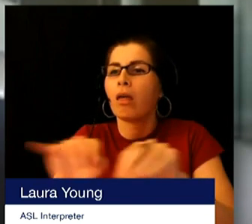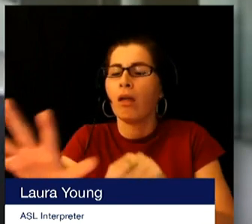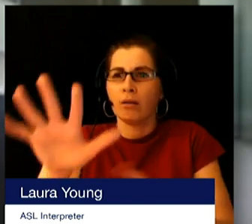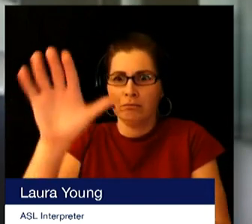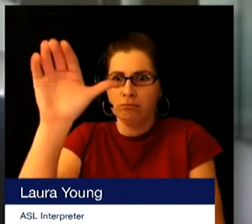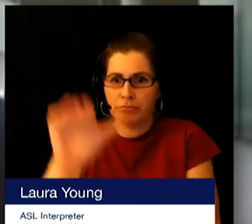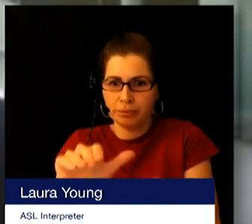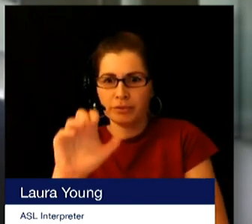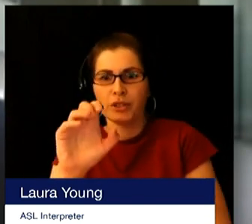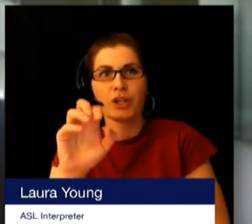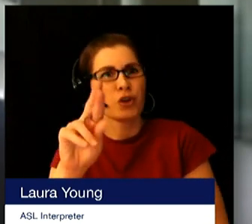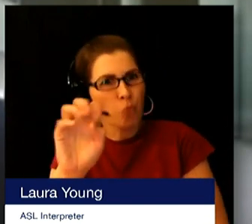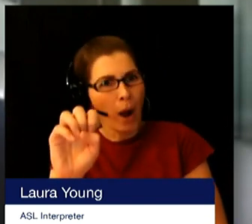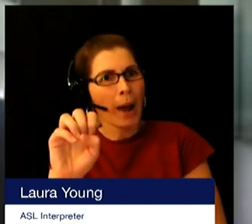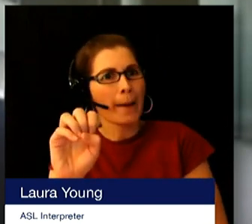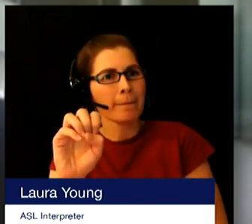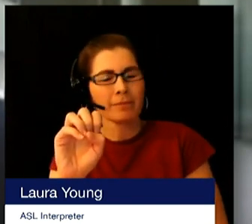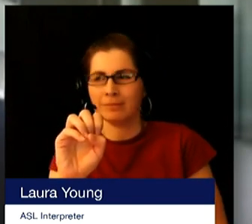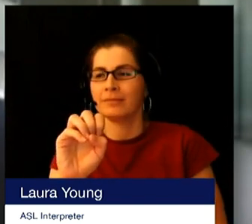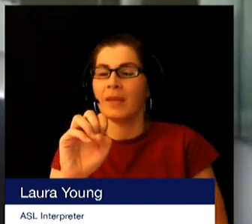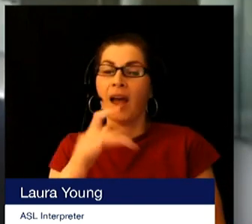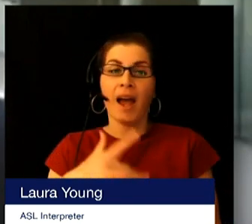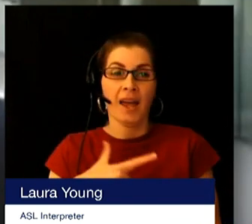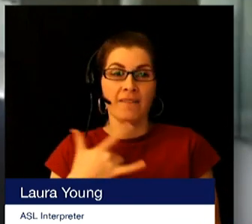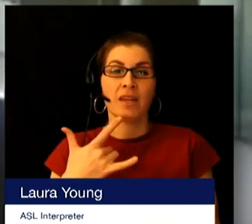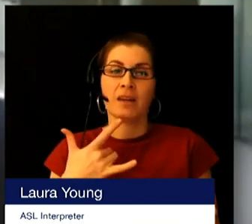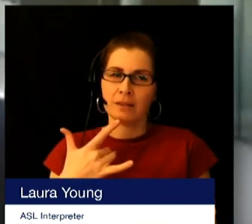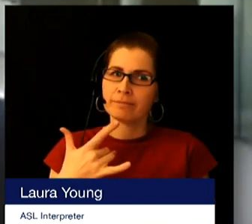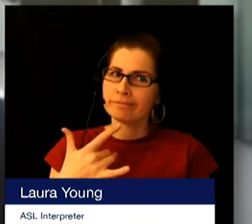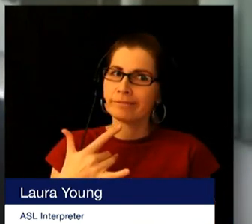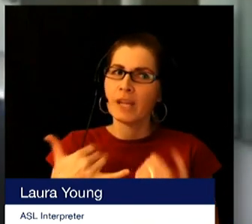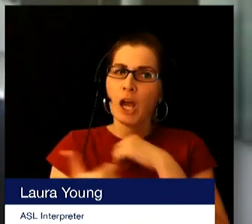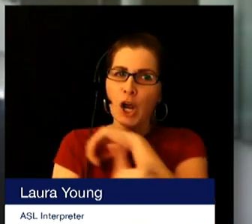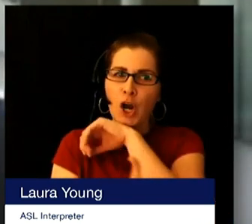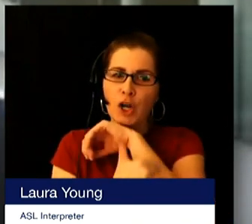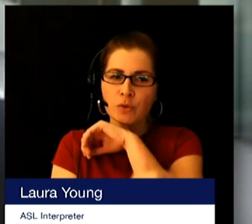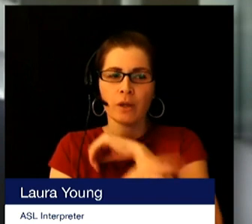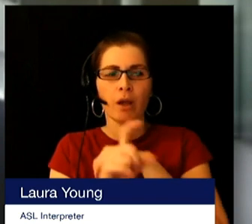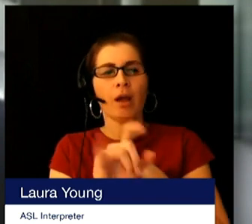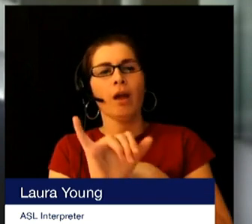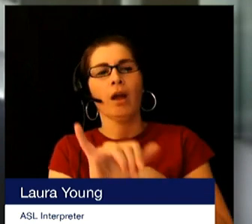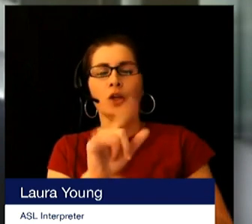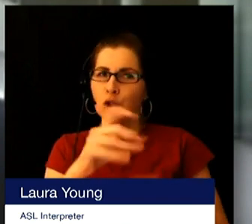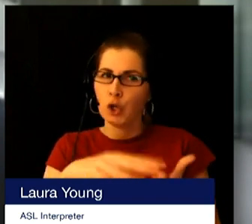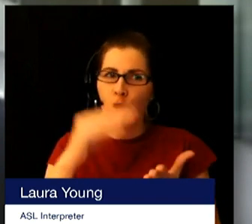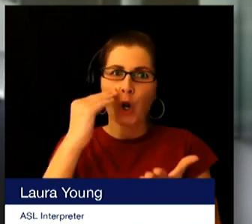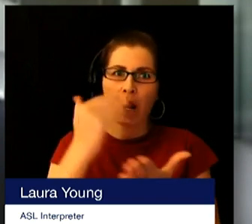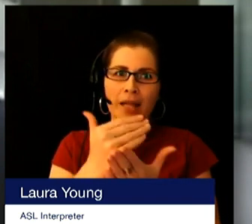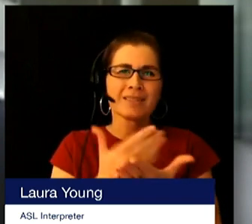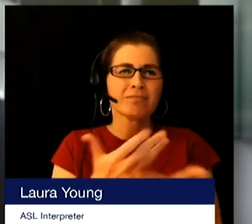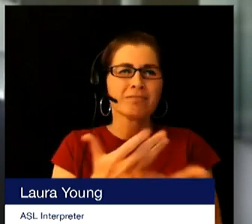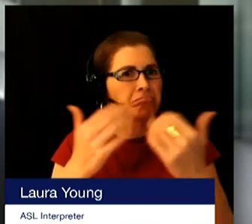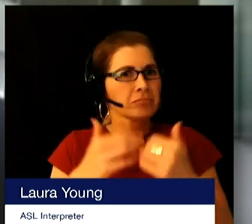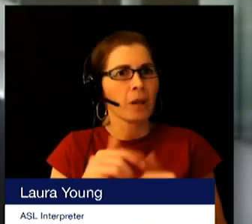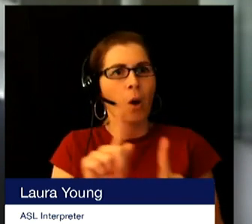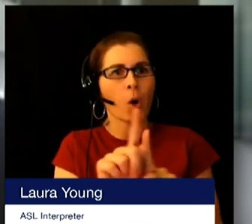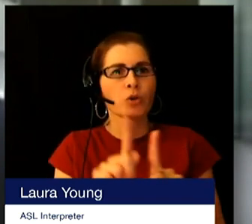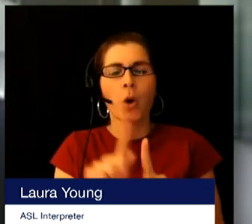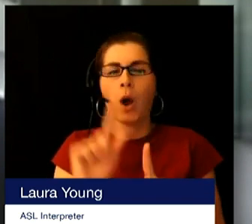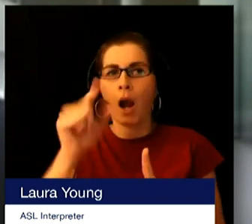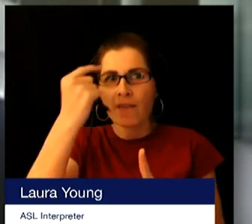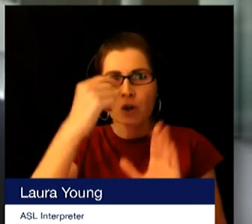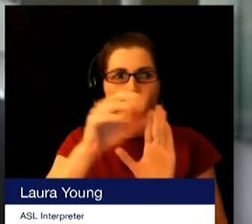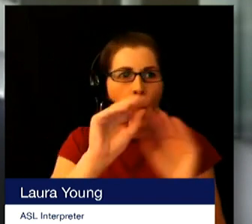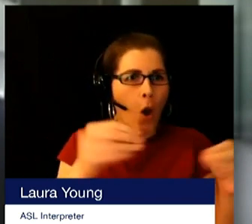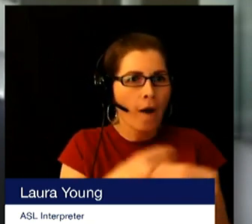jails. I think it's a lesson for the country. We need elected officials in district attorney's offices and governor's offices across